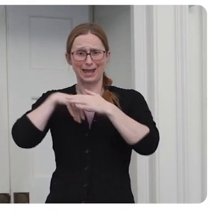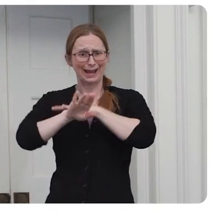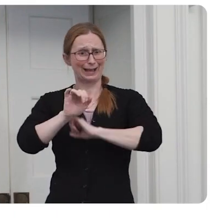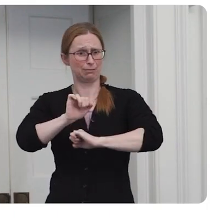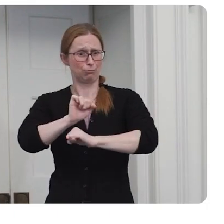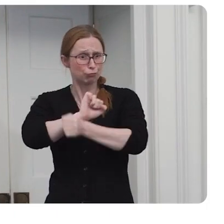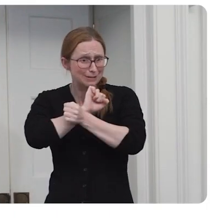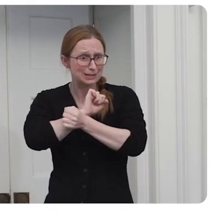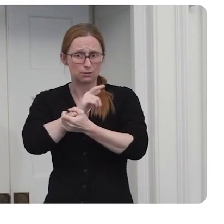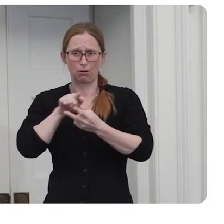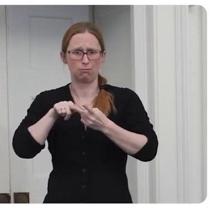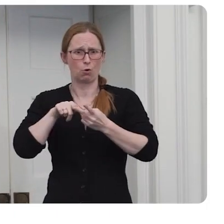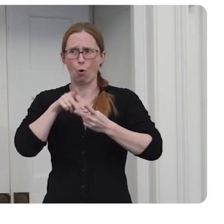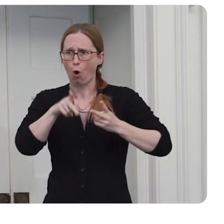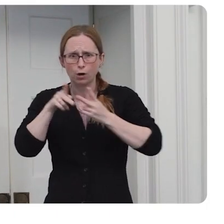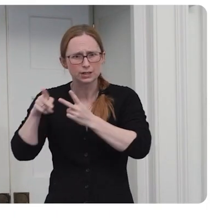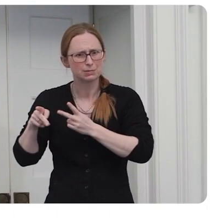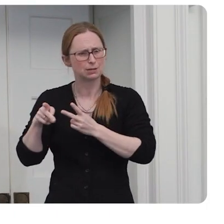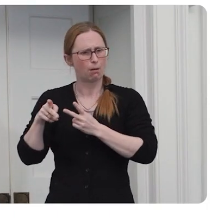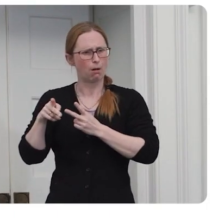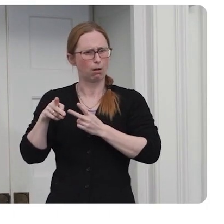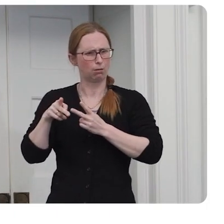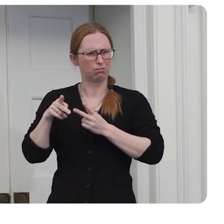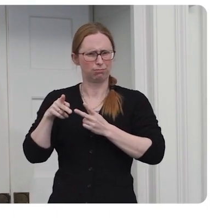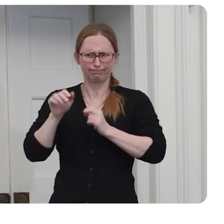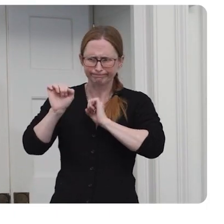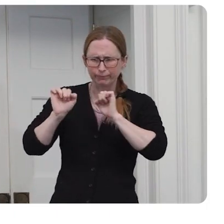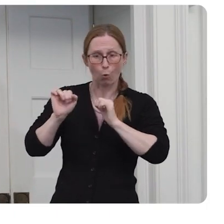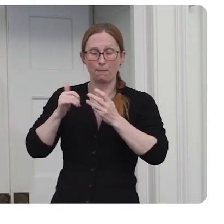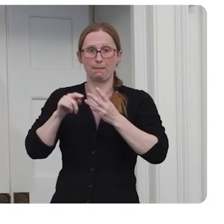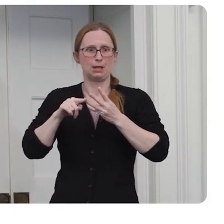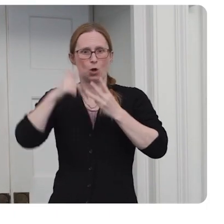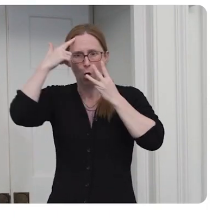make their work from prisons, from hospitals, from